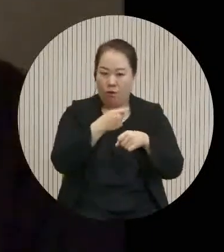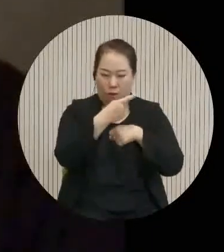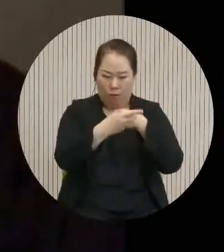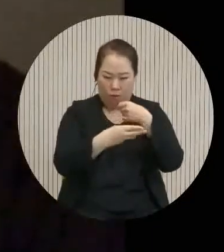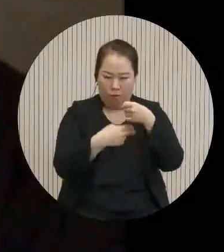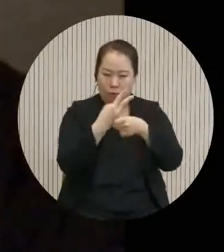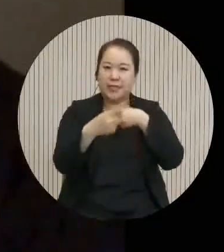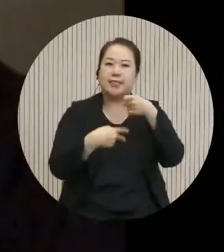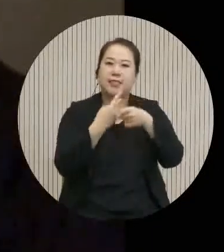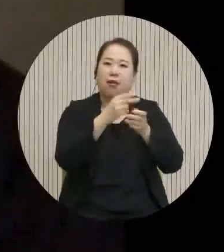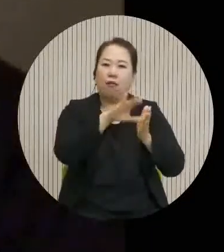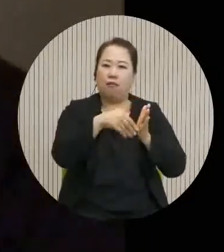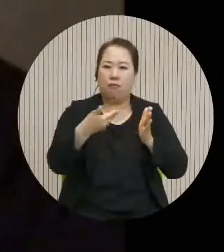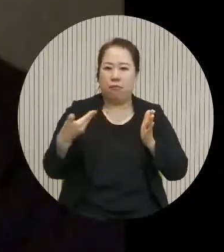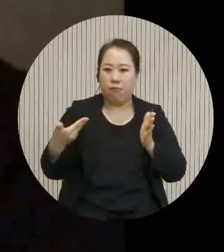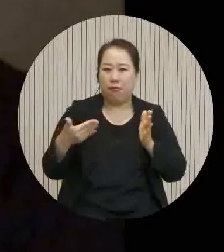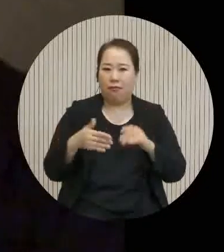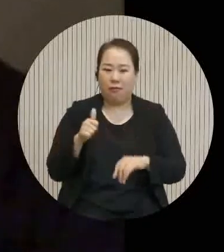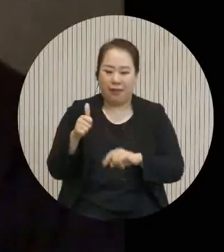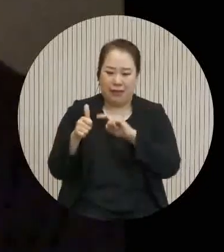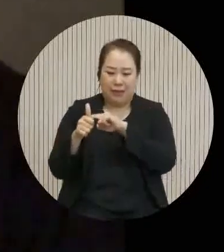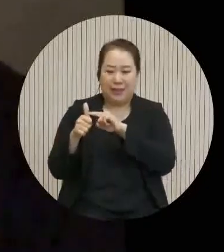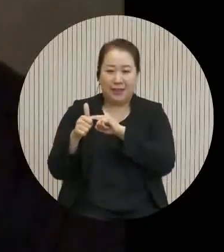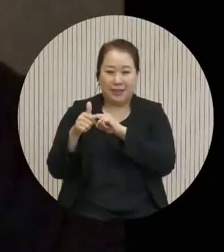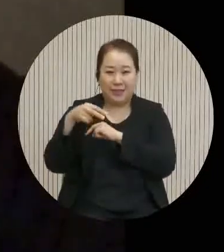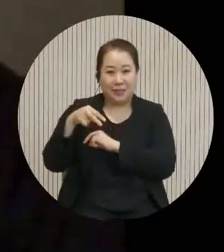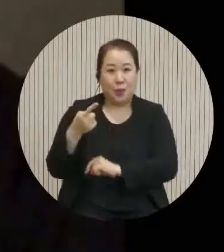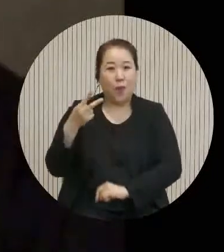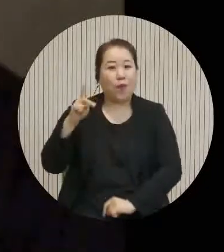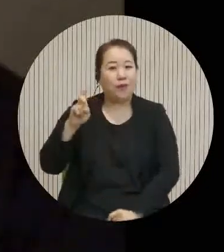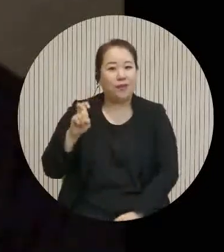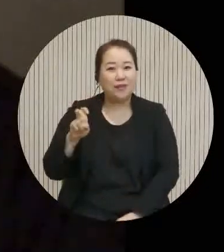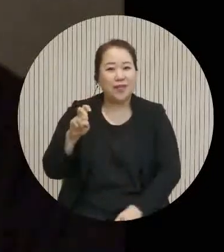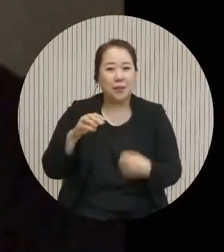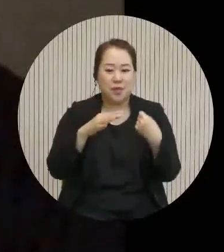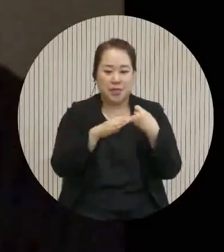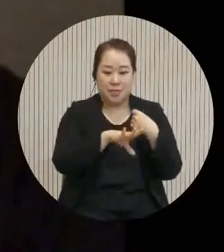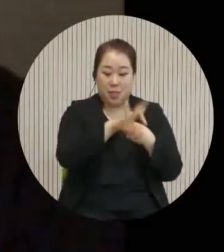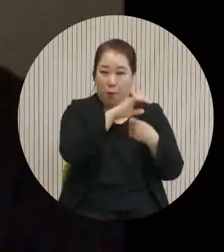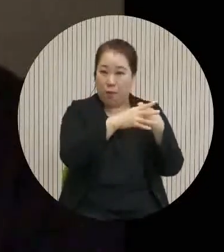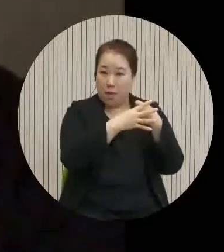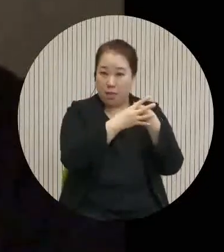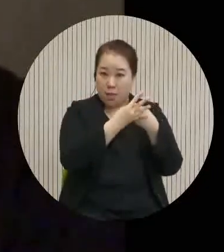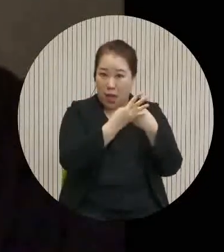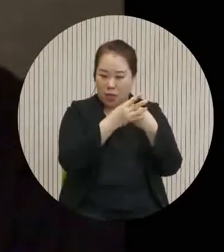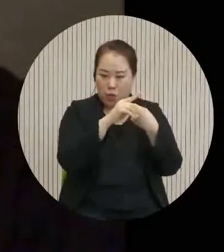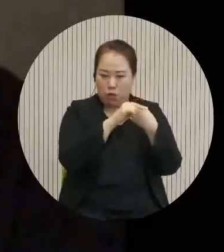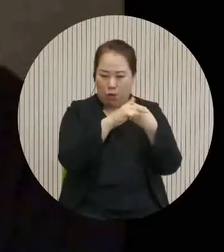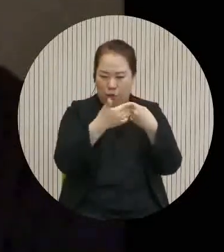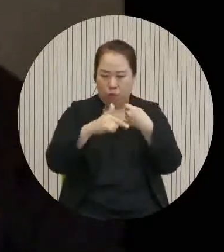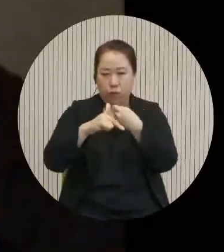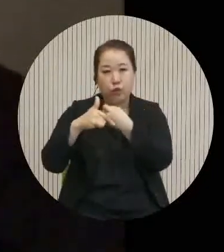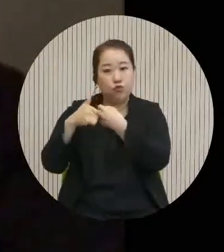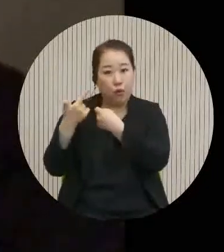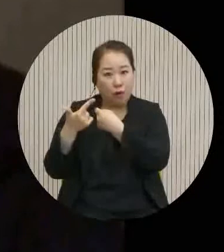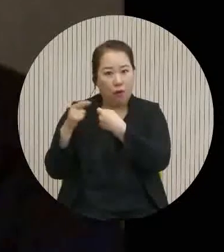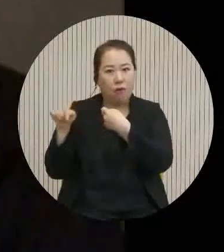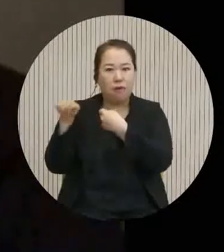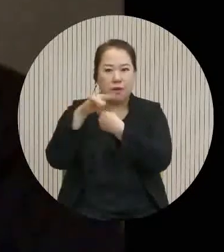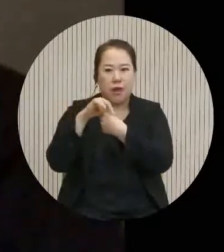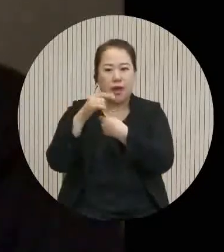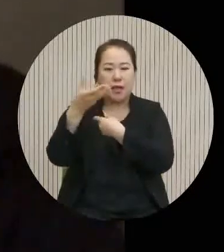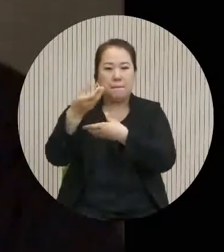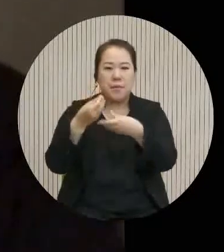years, grades 4 to 6, she took out over 1,000 English books from the library